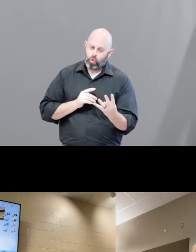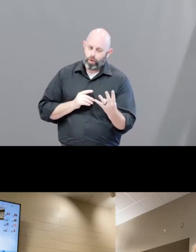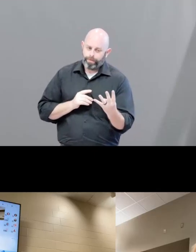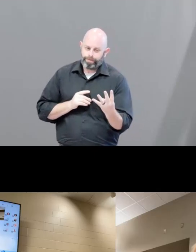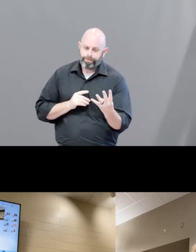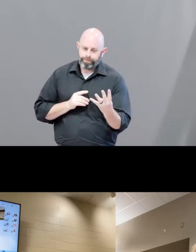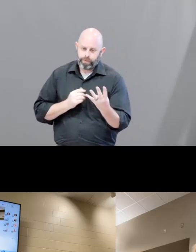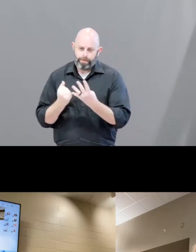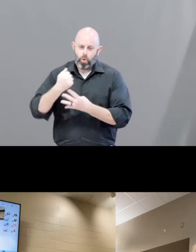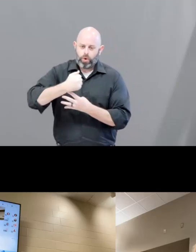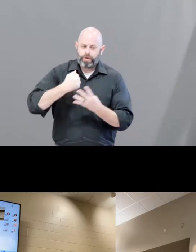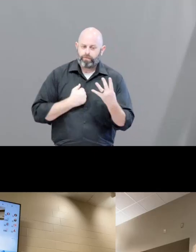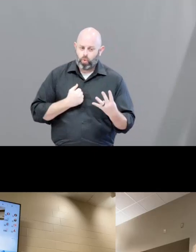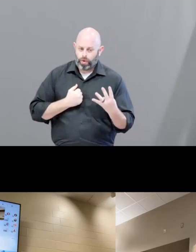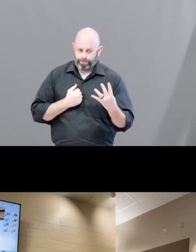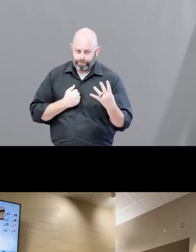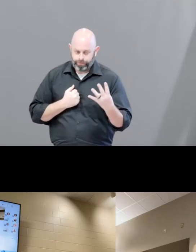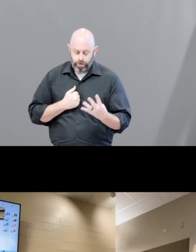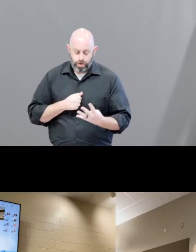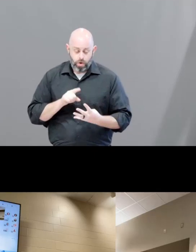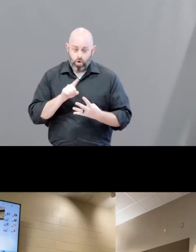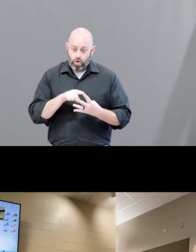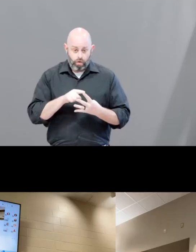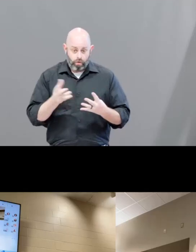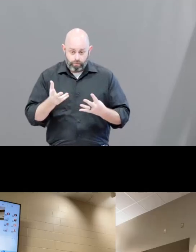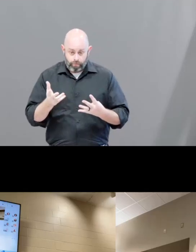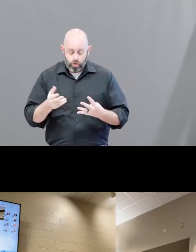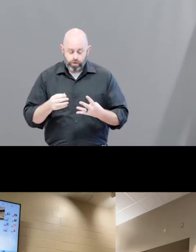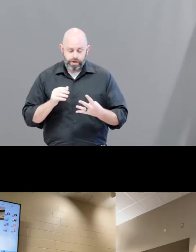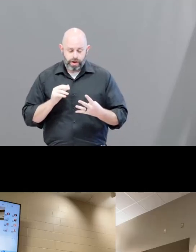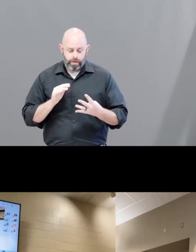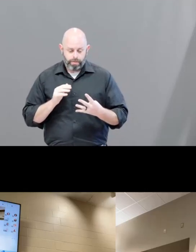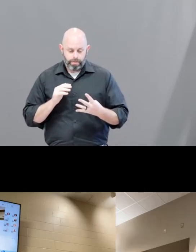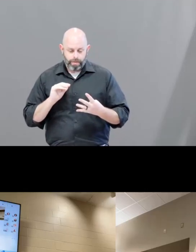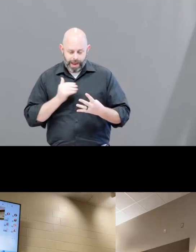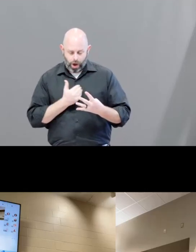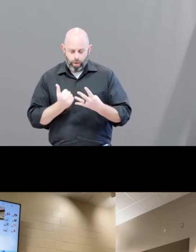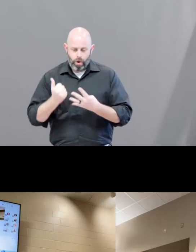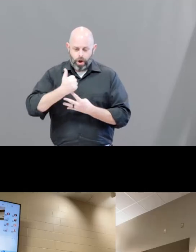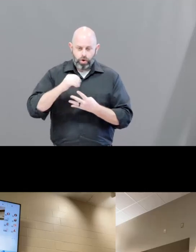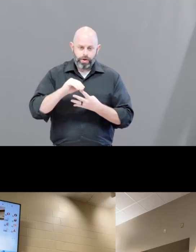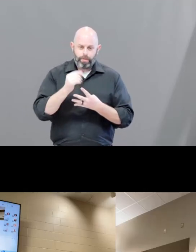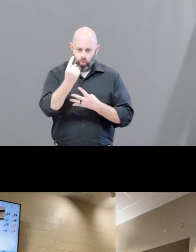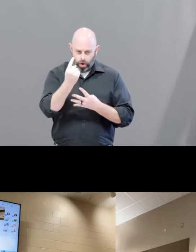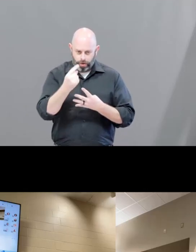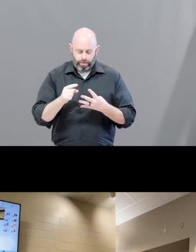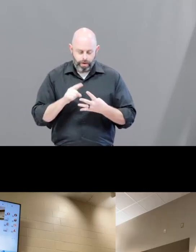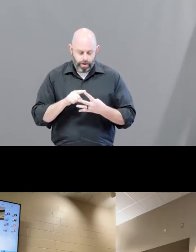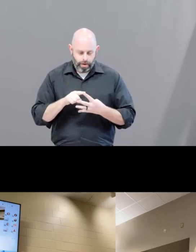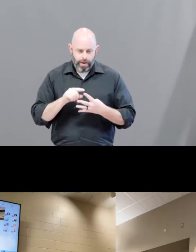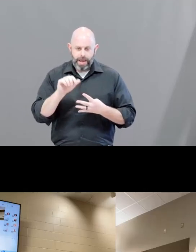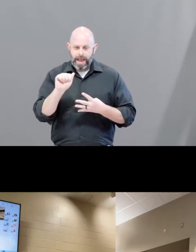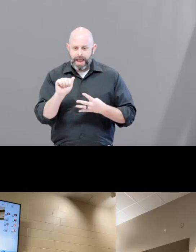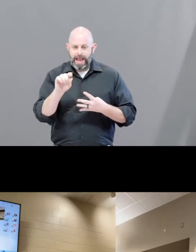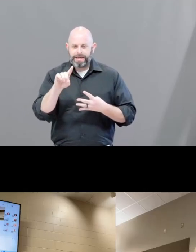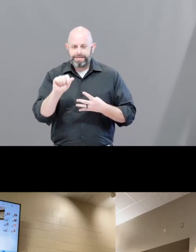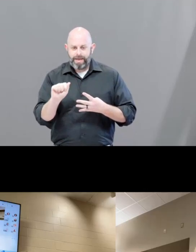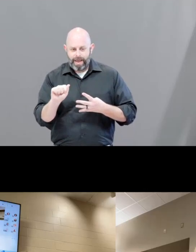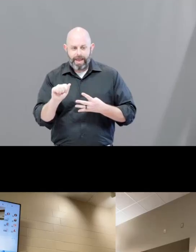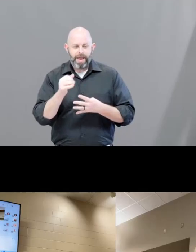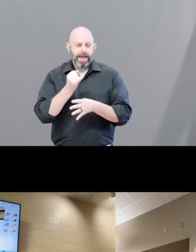areas. And the first one was our priority number 1, and that was the